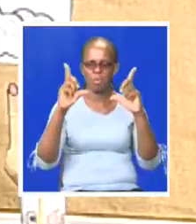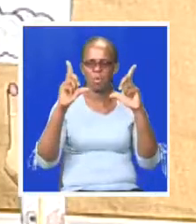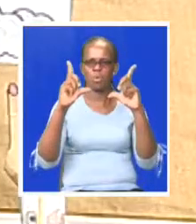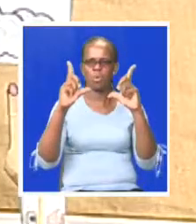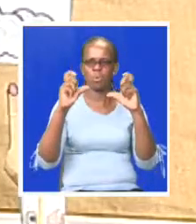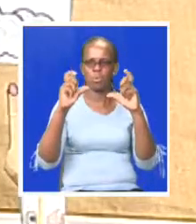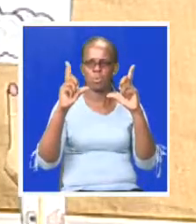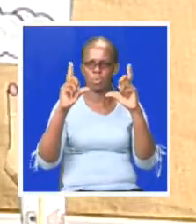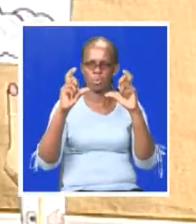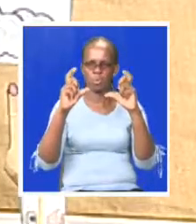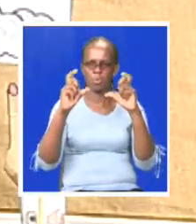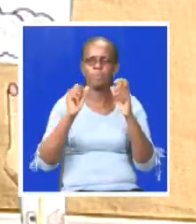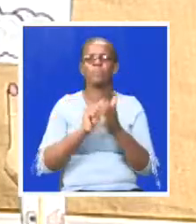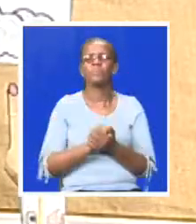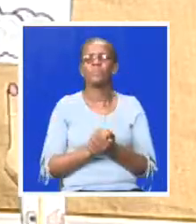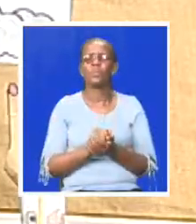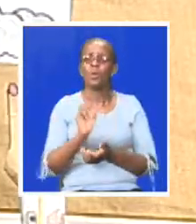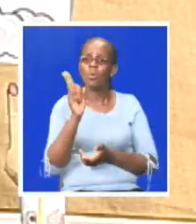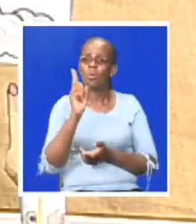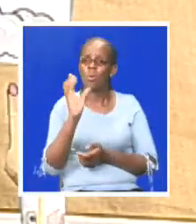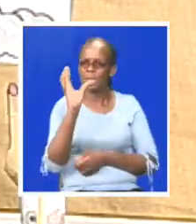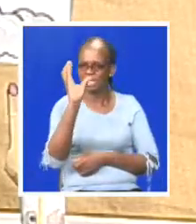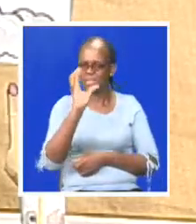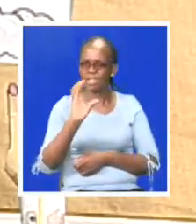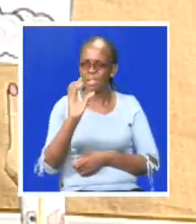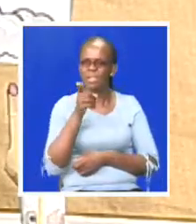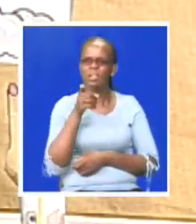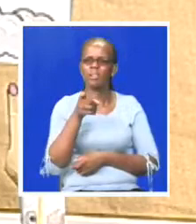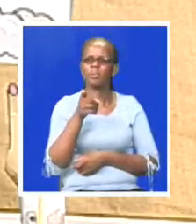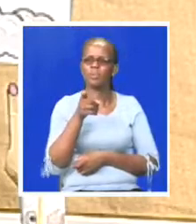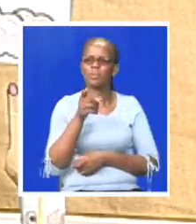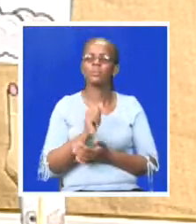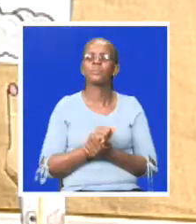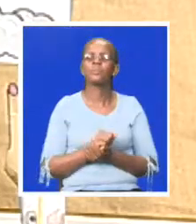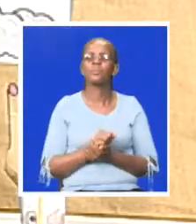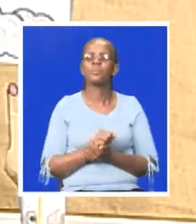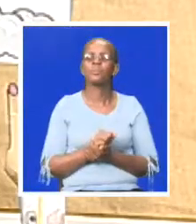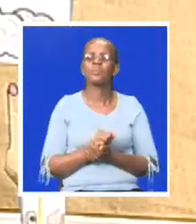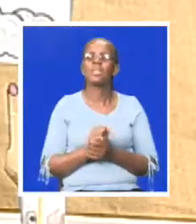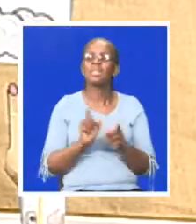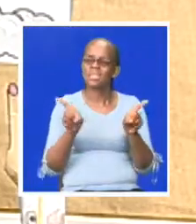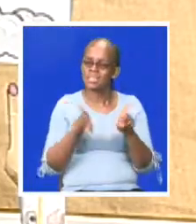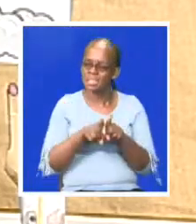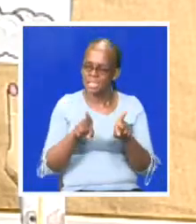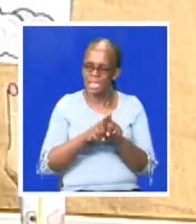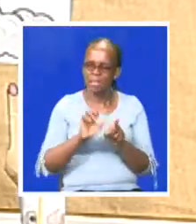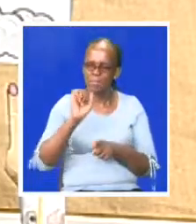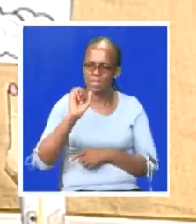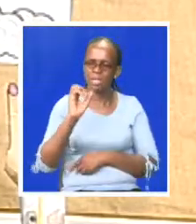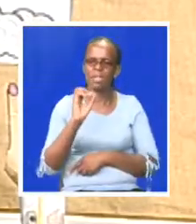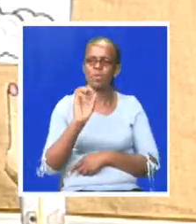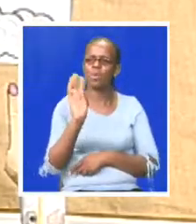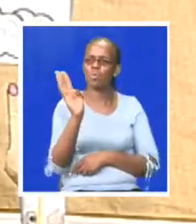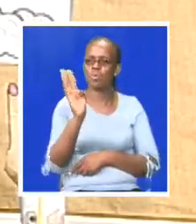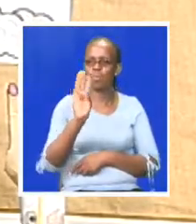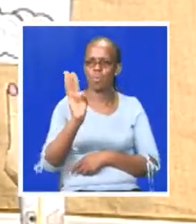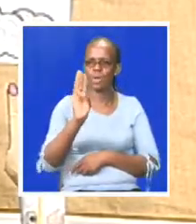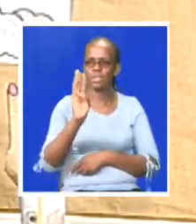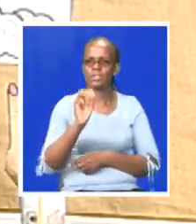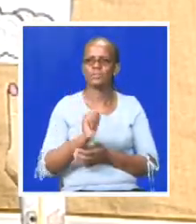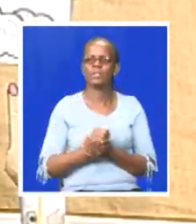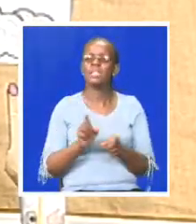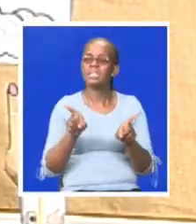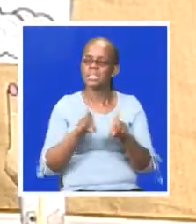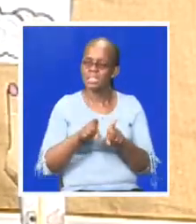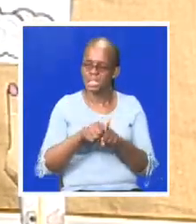photo frame. And what color is the photo frame here? It is also white. Oh, okay. The